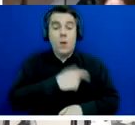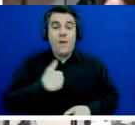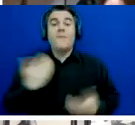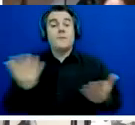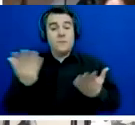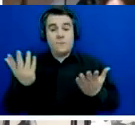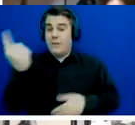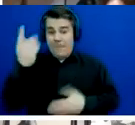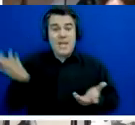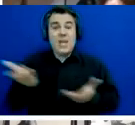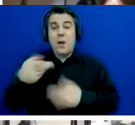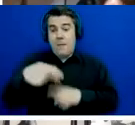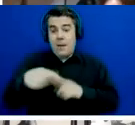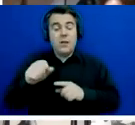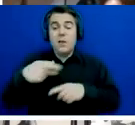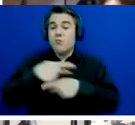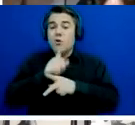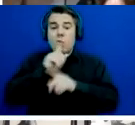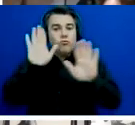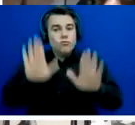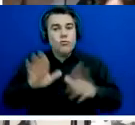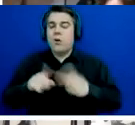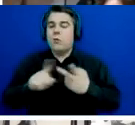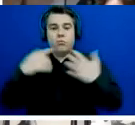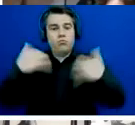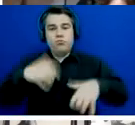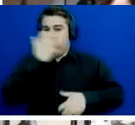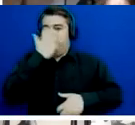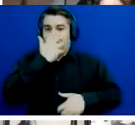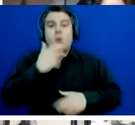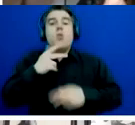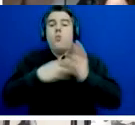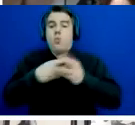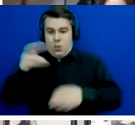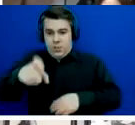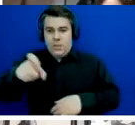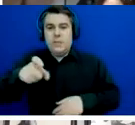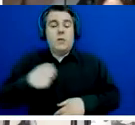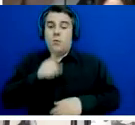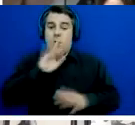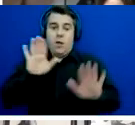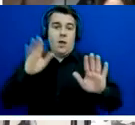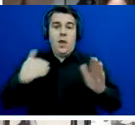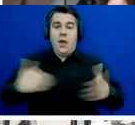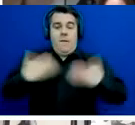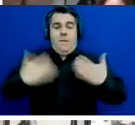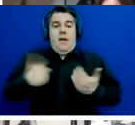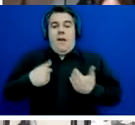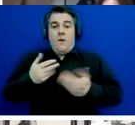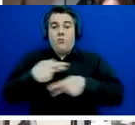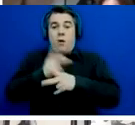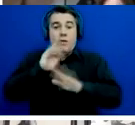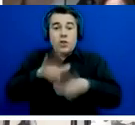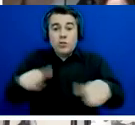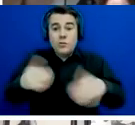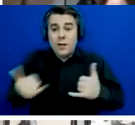Our products are so incredible. They are so amazing. The world needs them. Yes. I'm so grateful we have children's products now too, that my child can